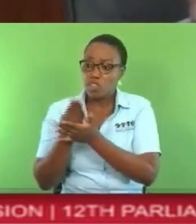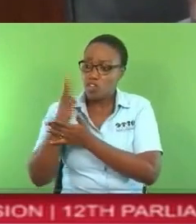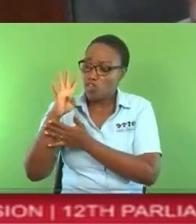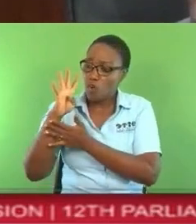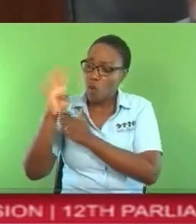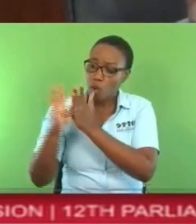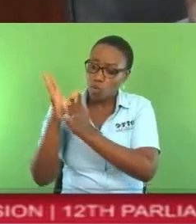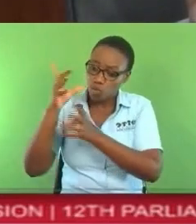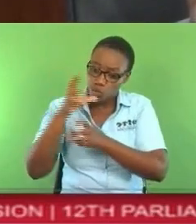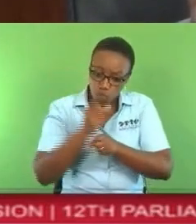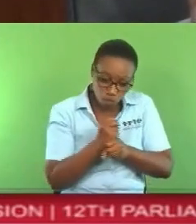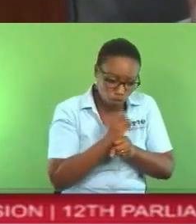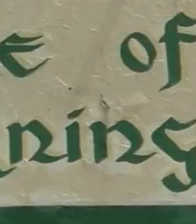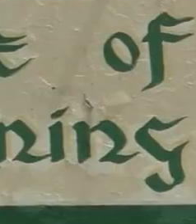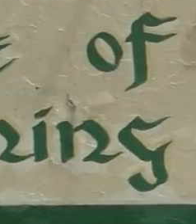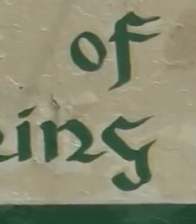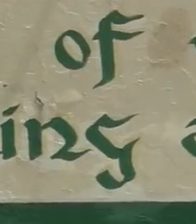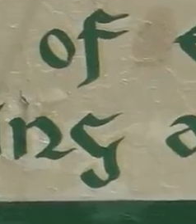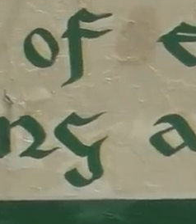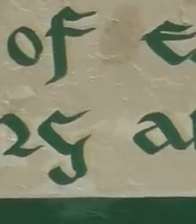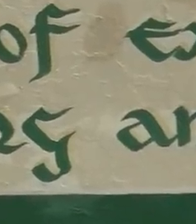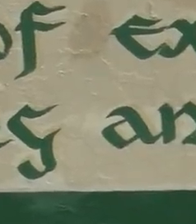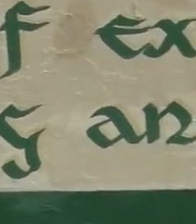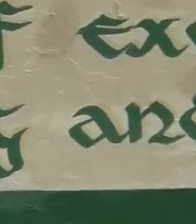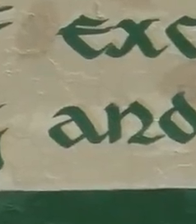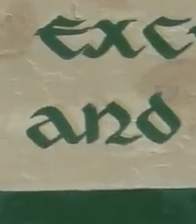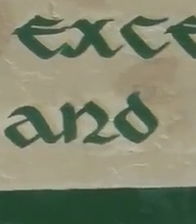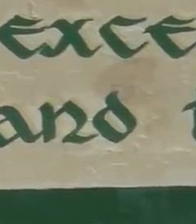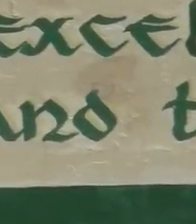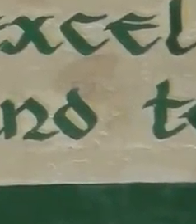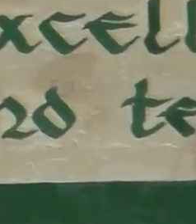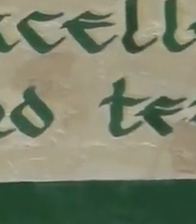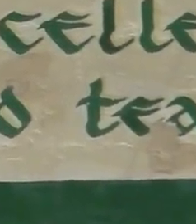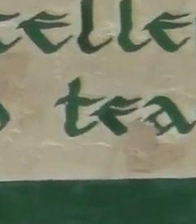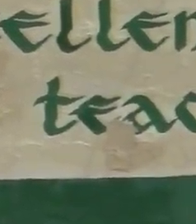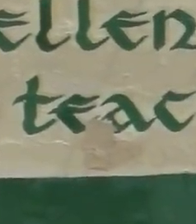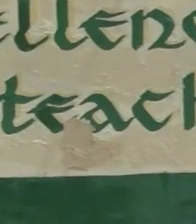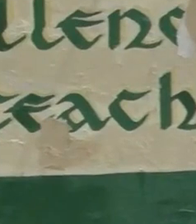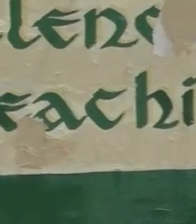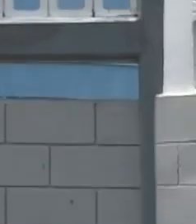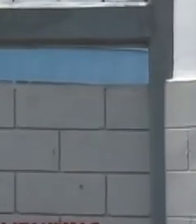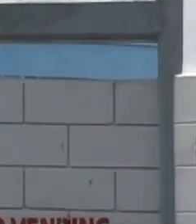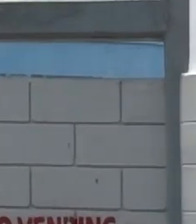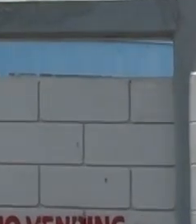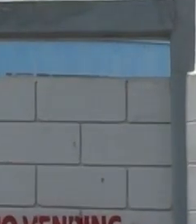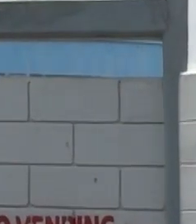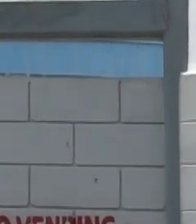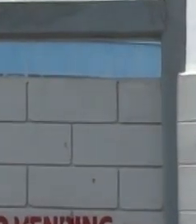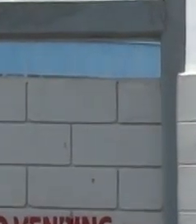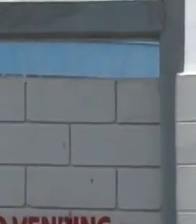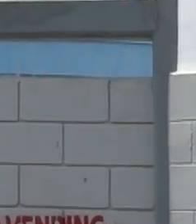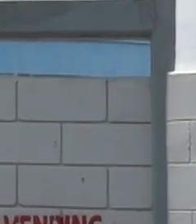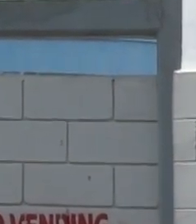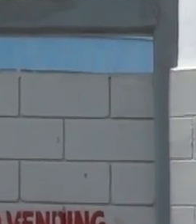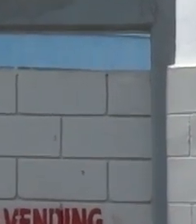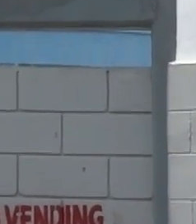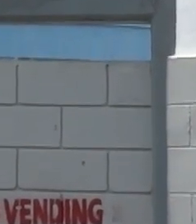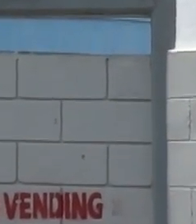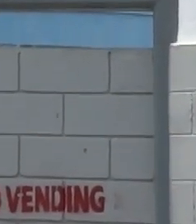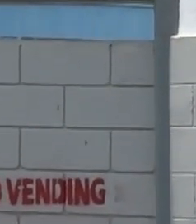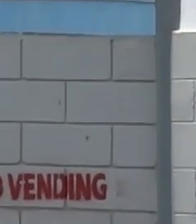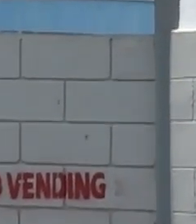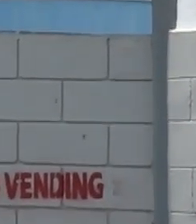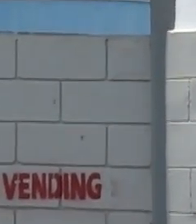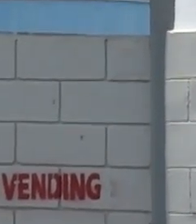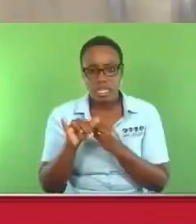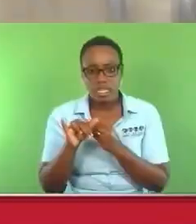sector, earmarked for remedial classes for students in Forms 4 and 5, as well as Standards 4 and 5. Dr. Richards